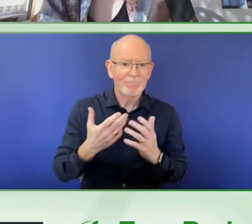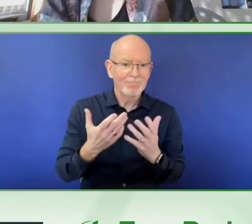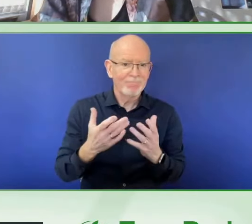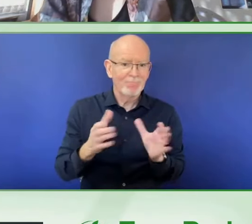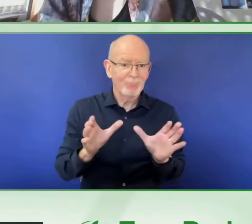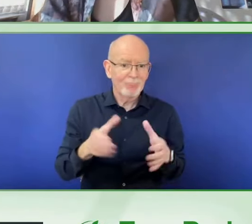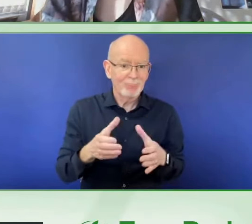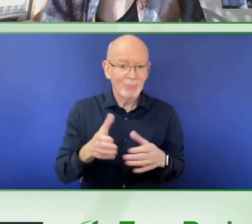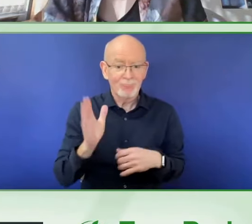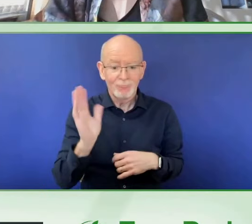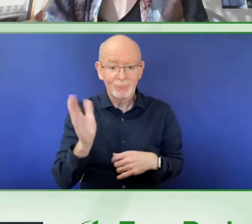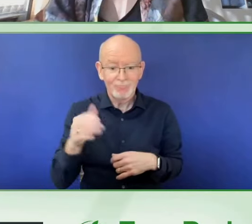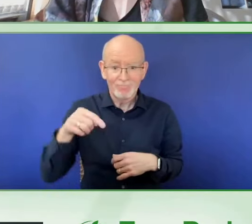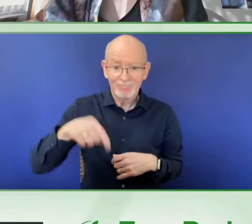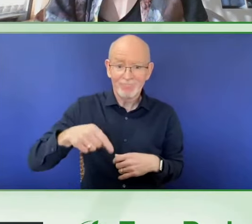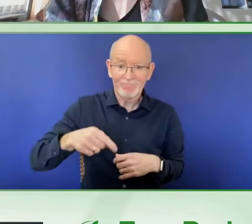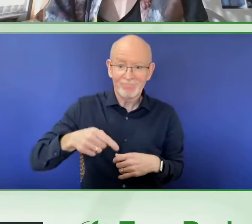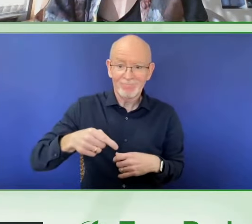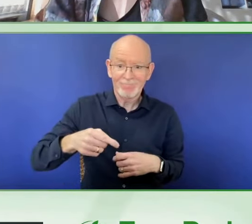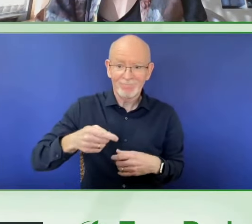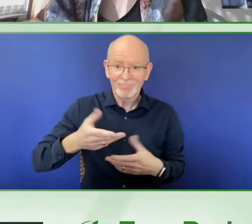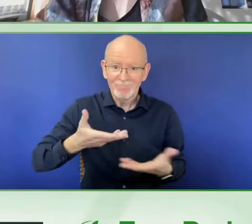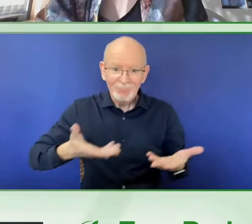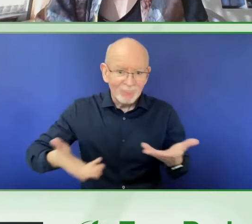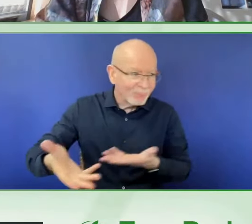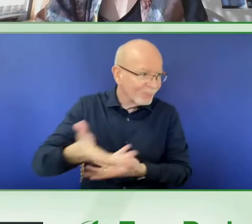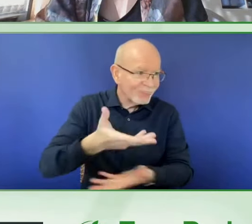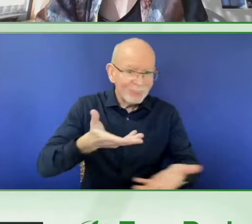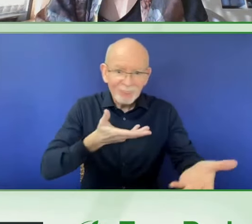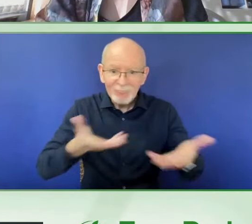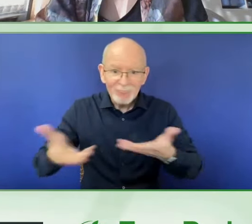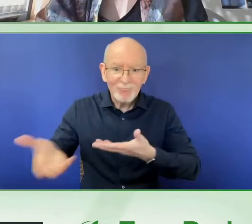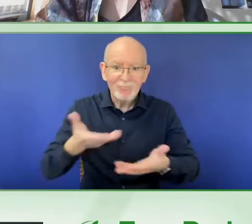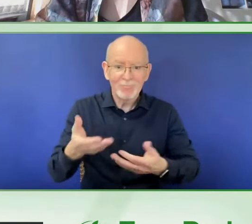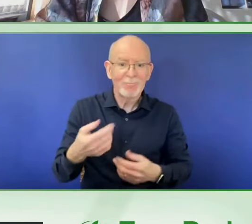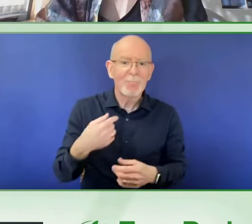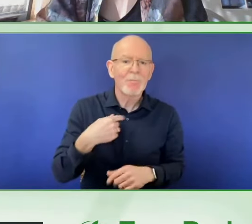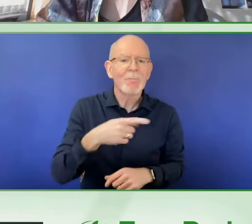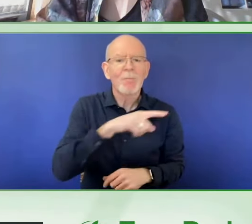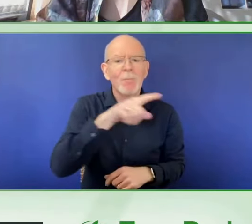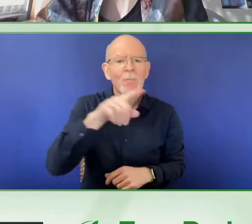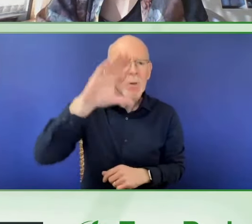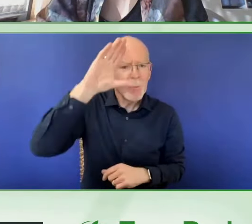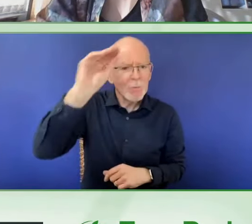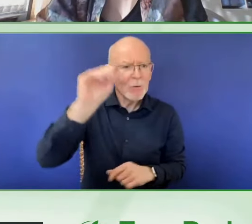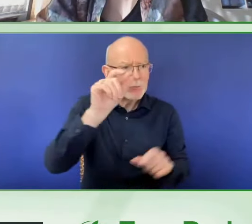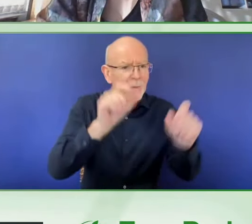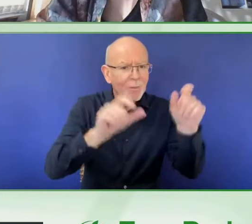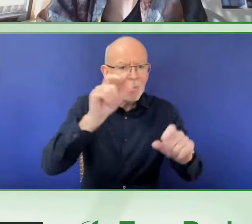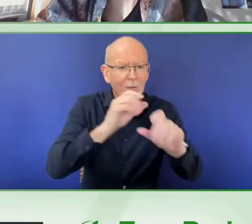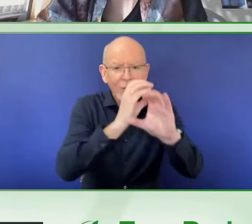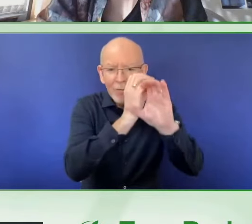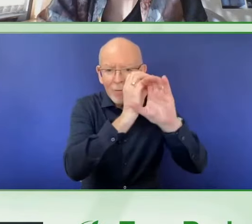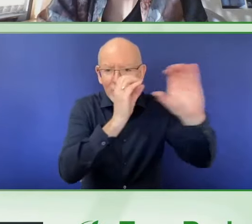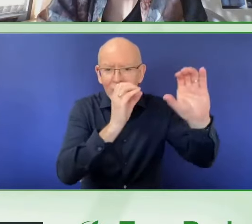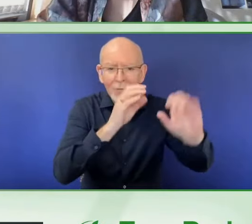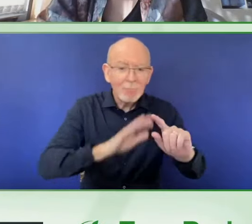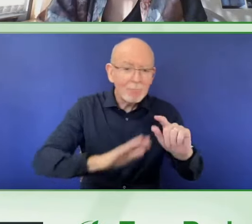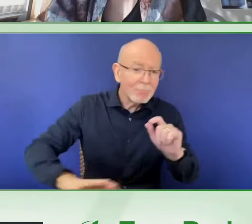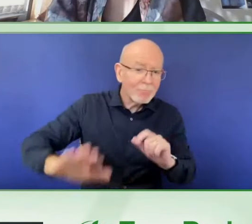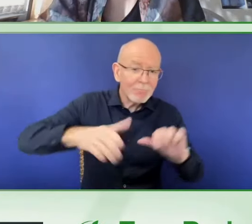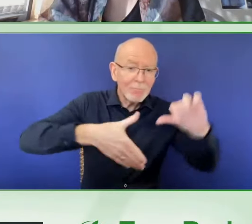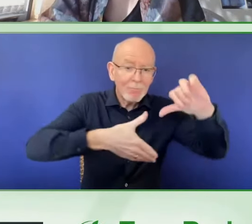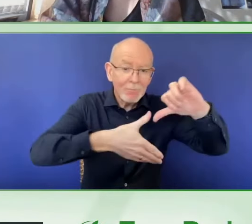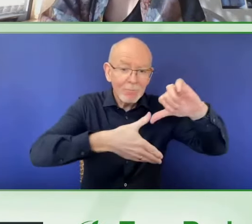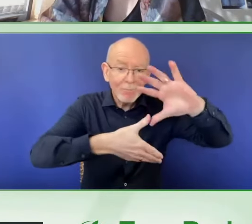knows, maybe one of them gets inspired to start astronomy inclusion project as well. So in the